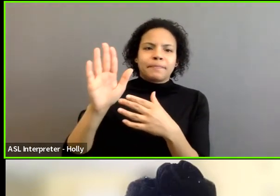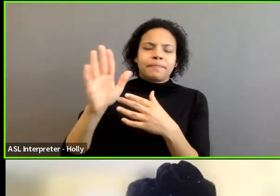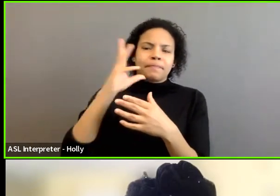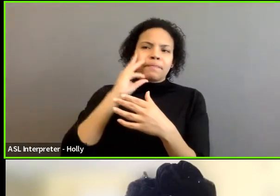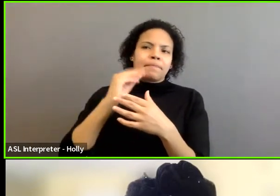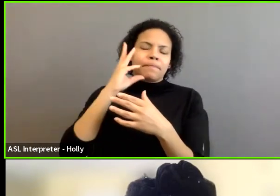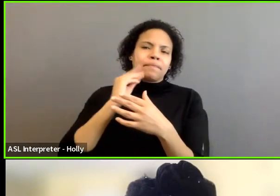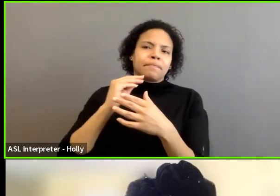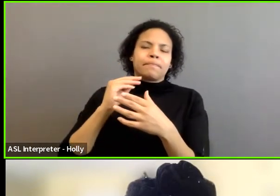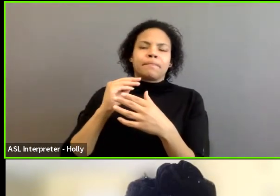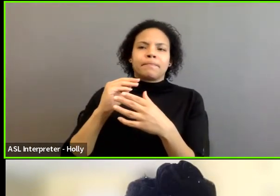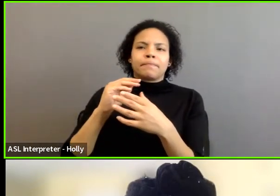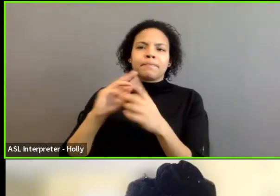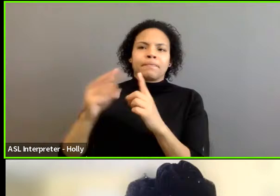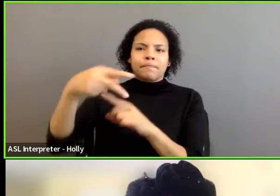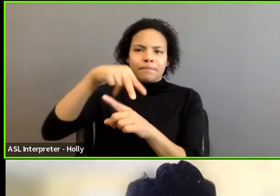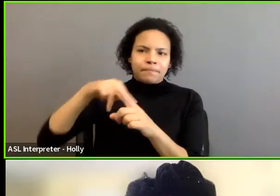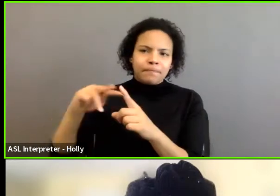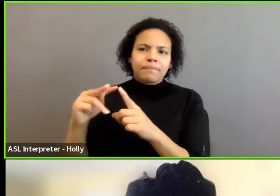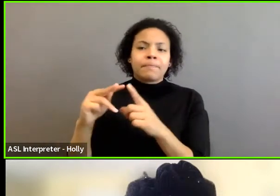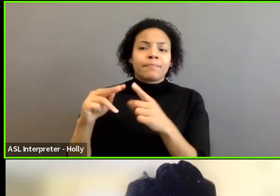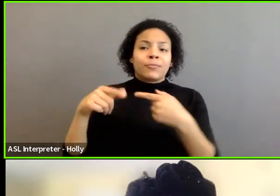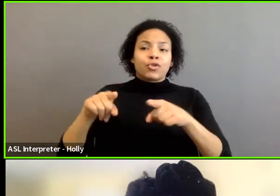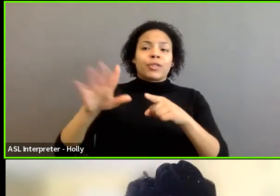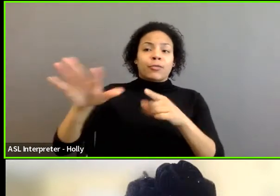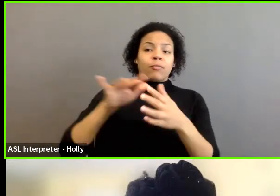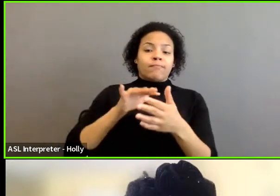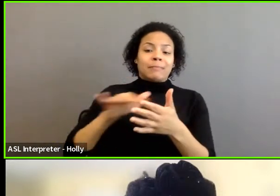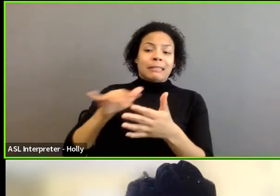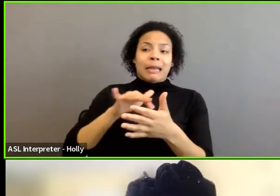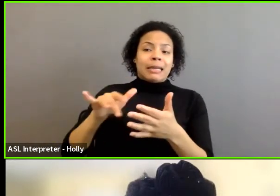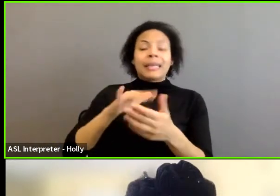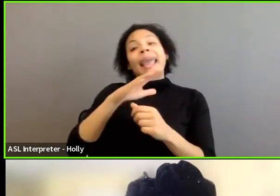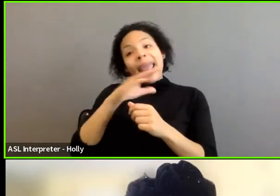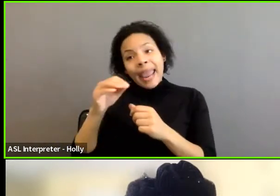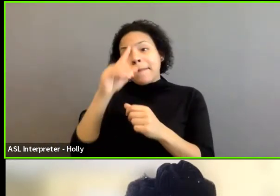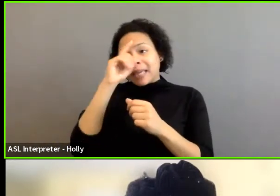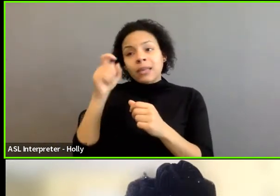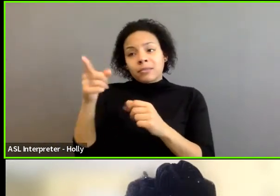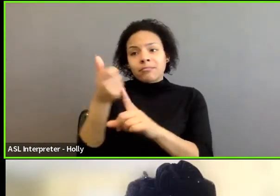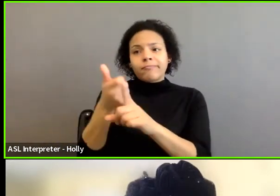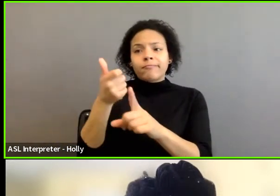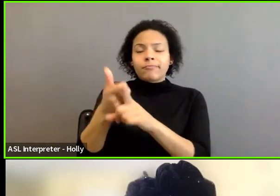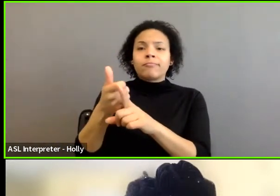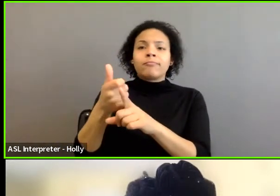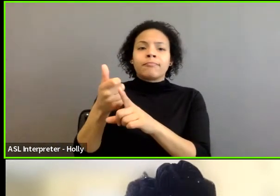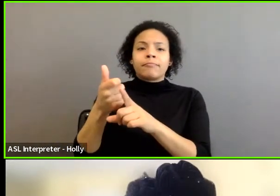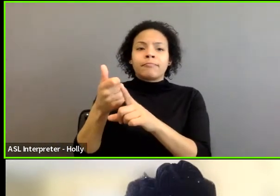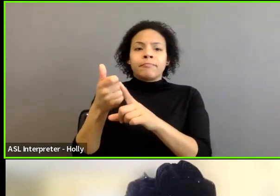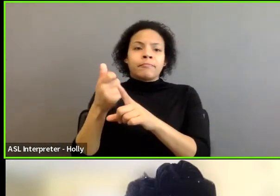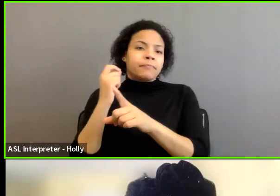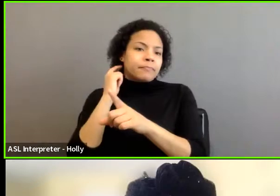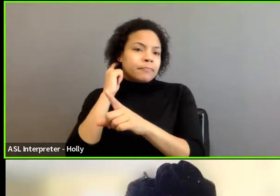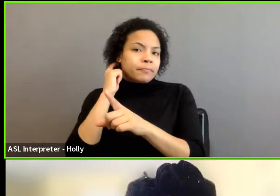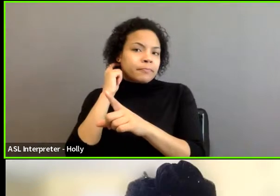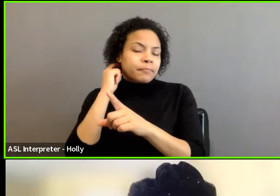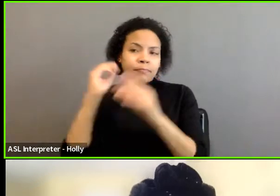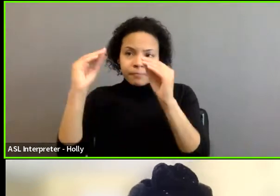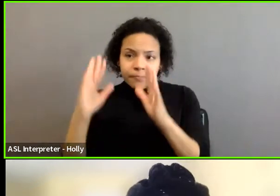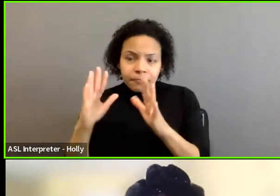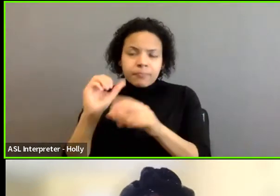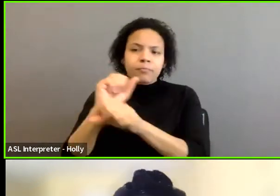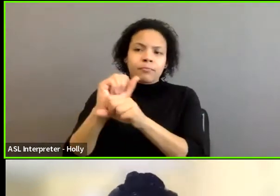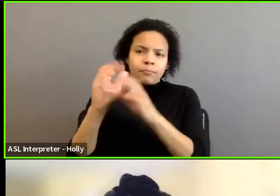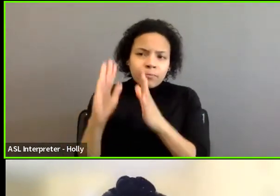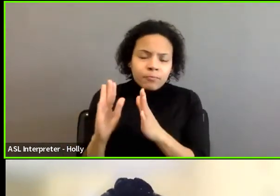studied from your scholarship, and also as a practitioner. It sounds that, this is probably one of